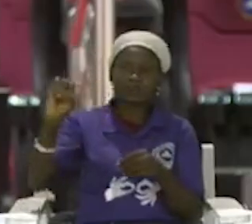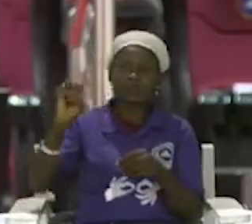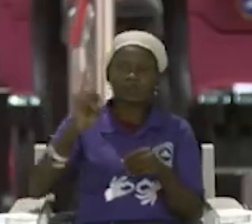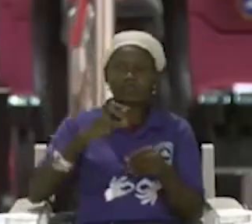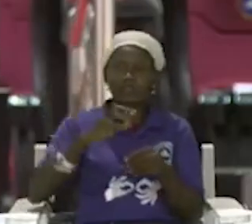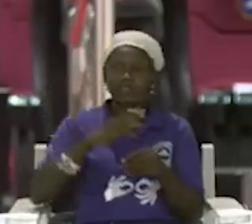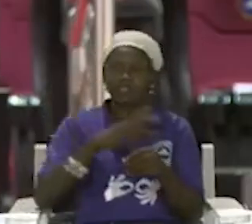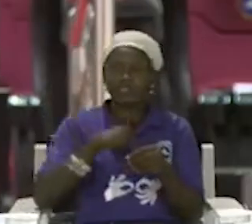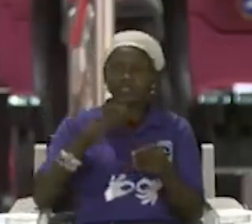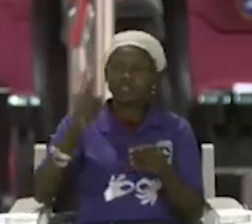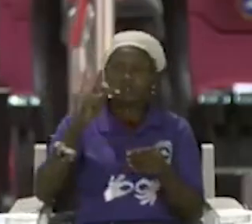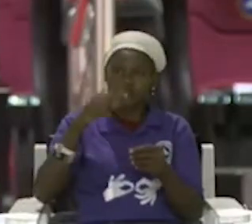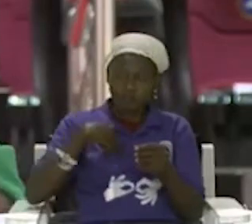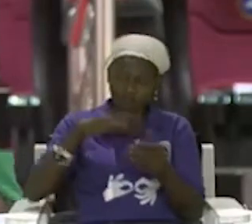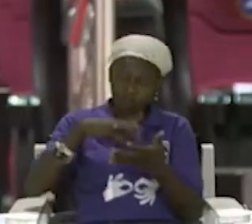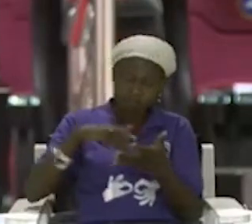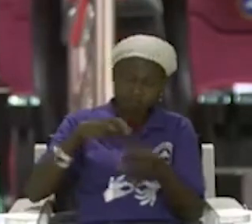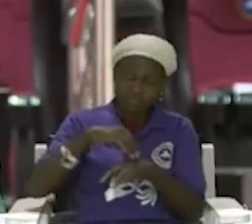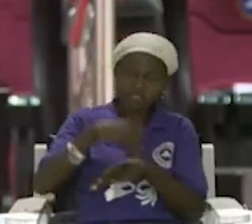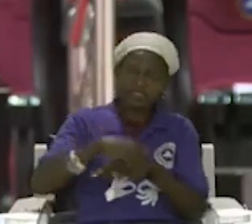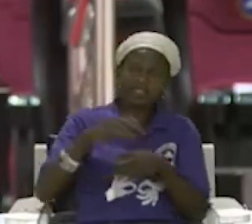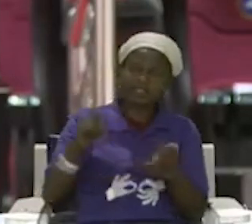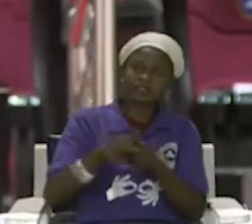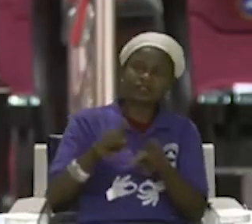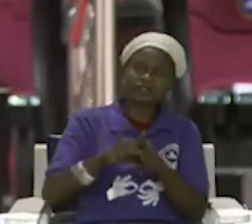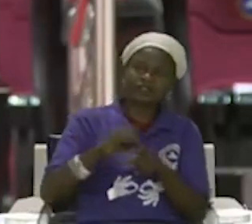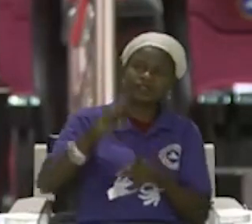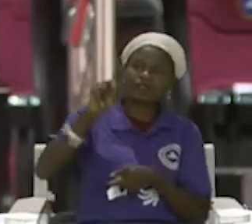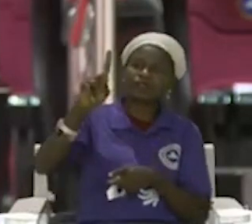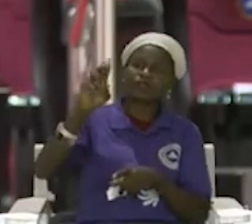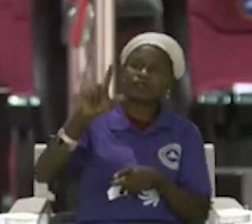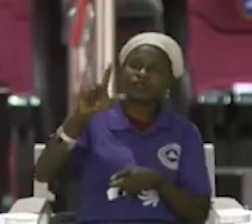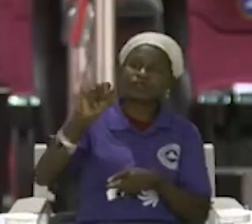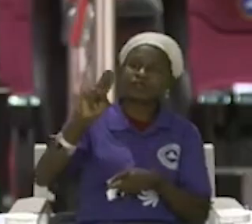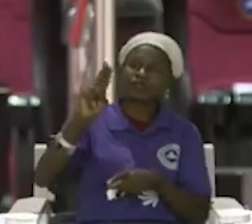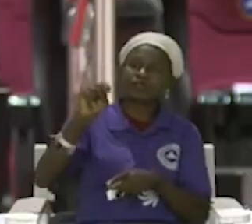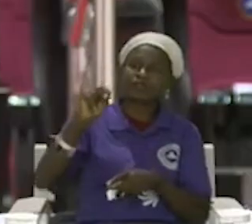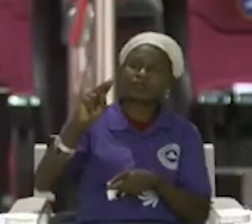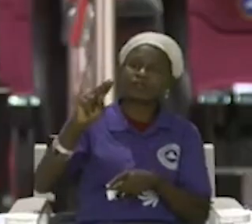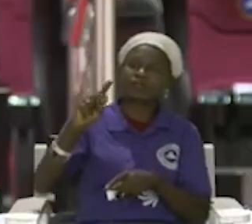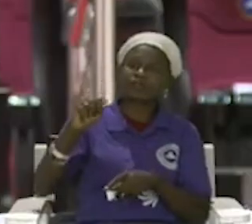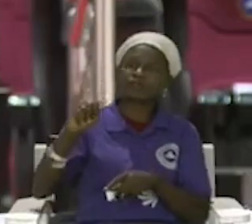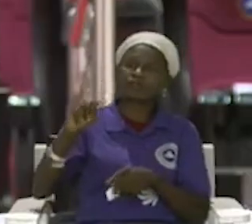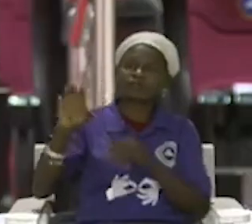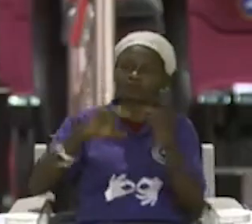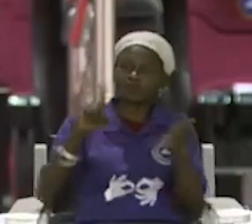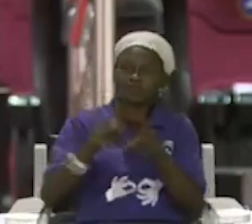do. So I was always eating kola nut so that I could study at